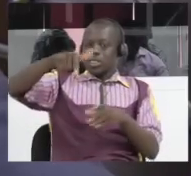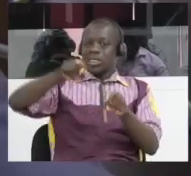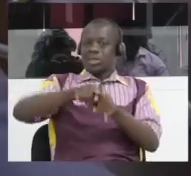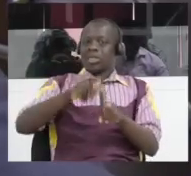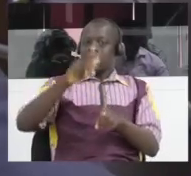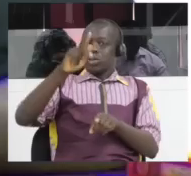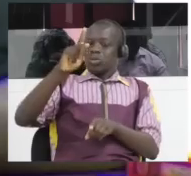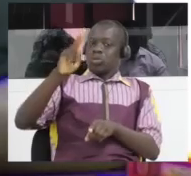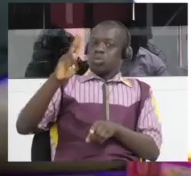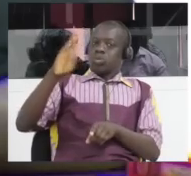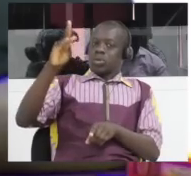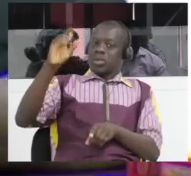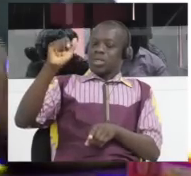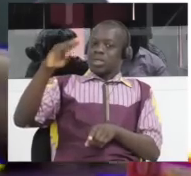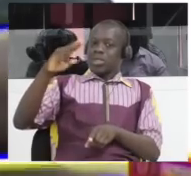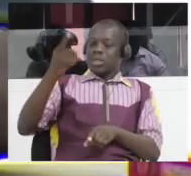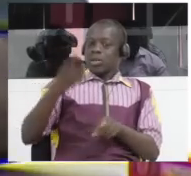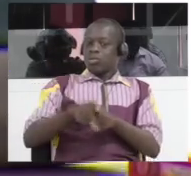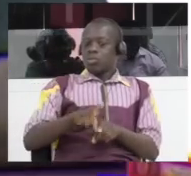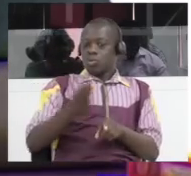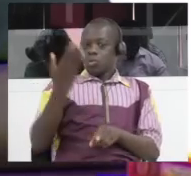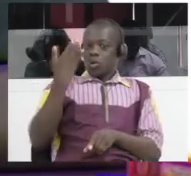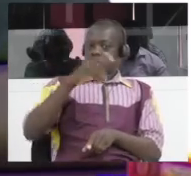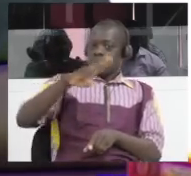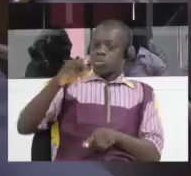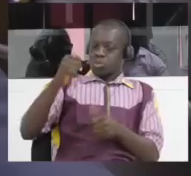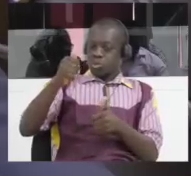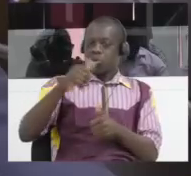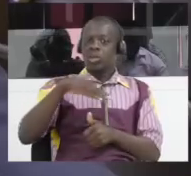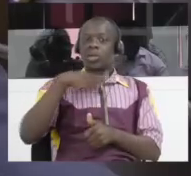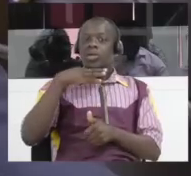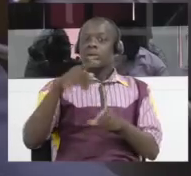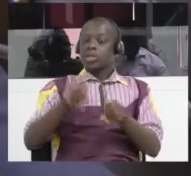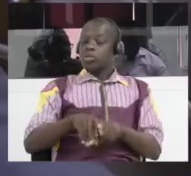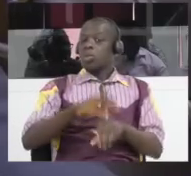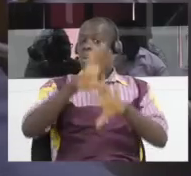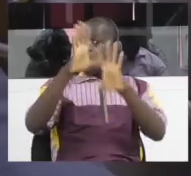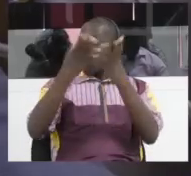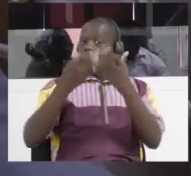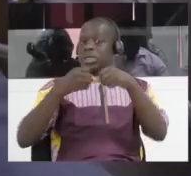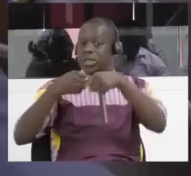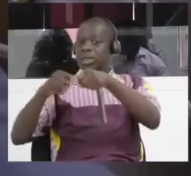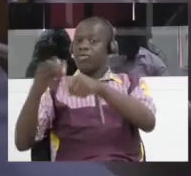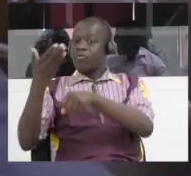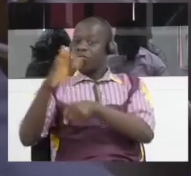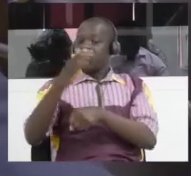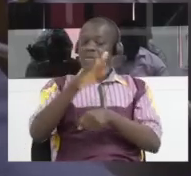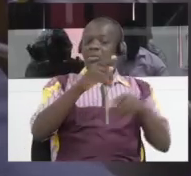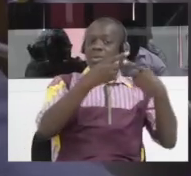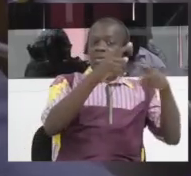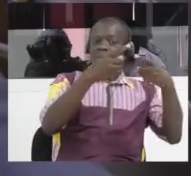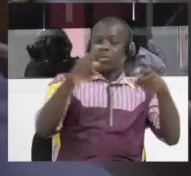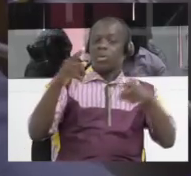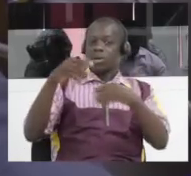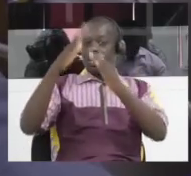Kudang was not good enough, in spite of the fact that they trained from different military